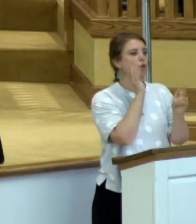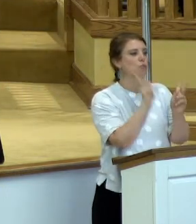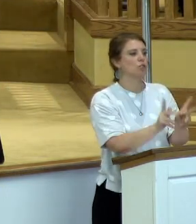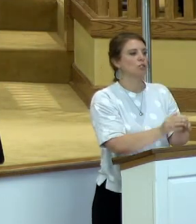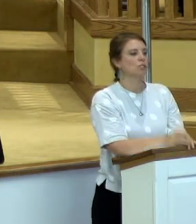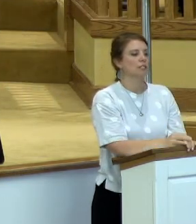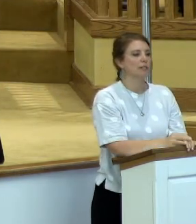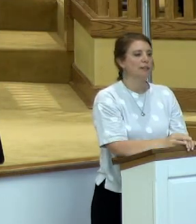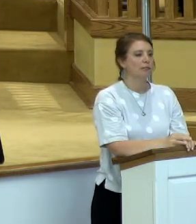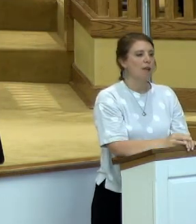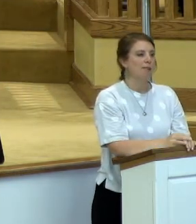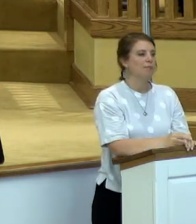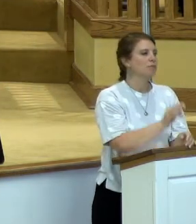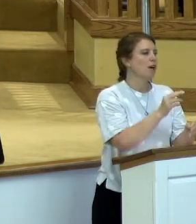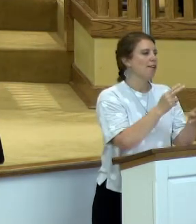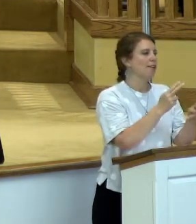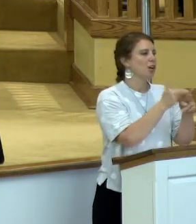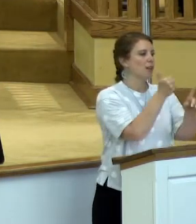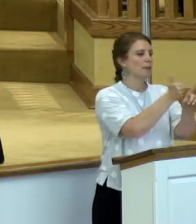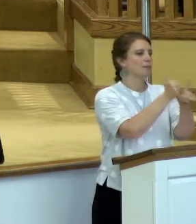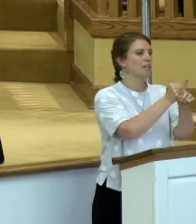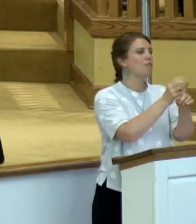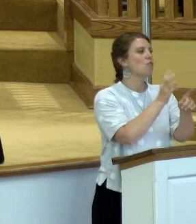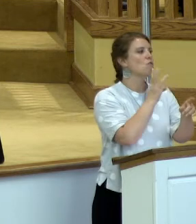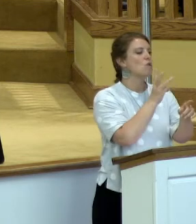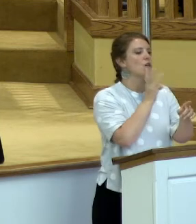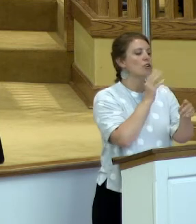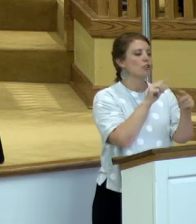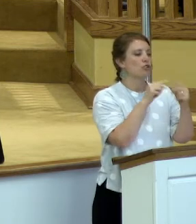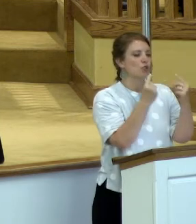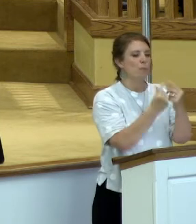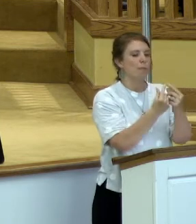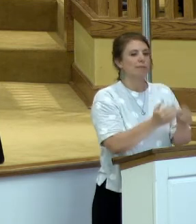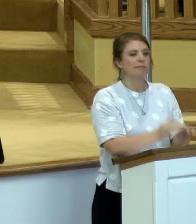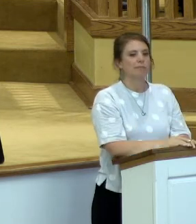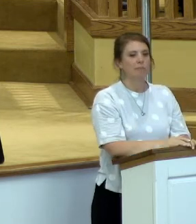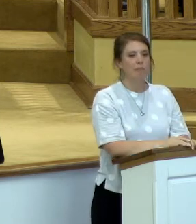They called themselves the water group. So they were the water group.